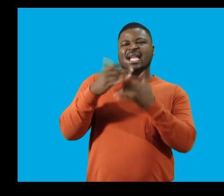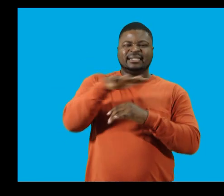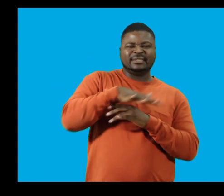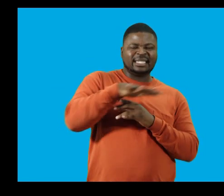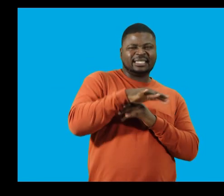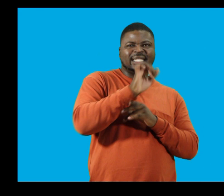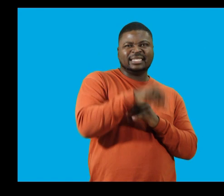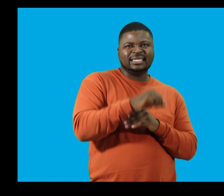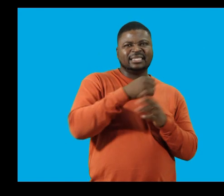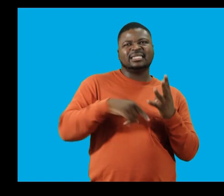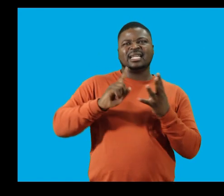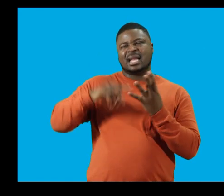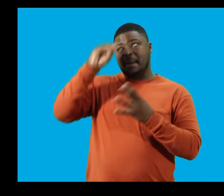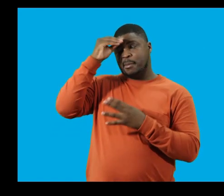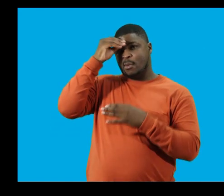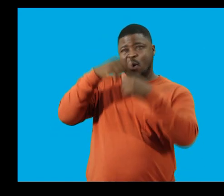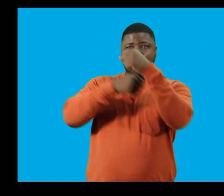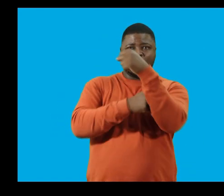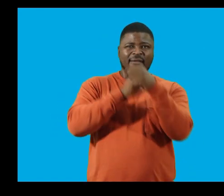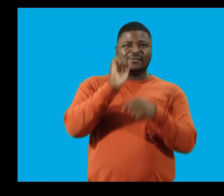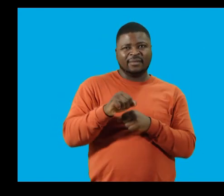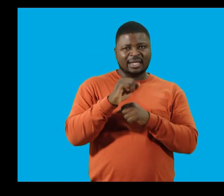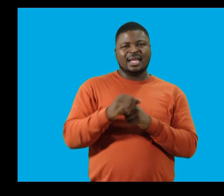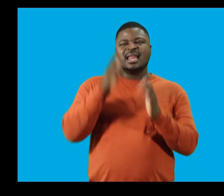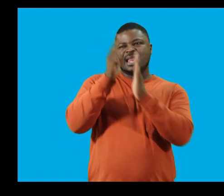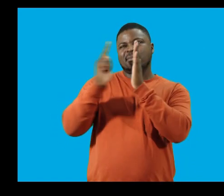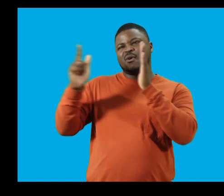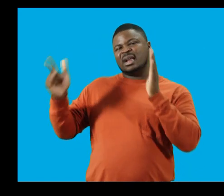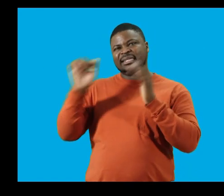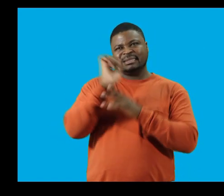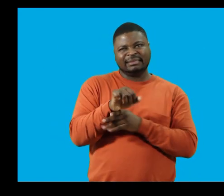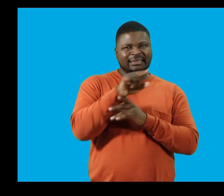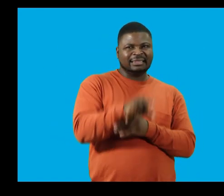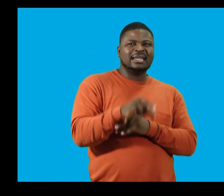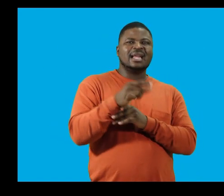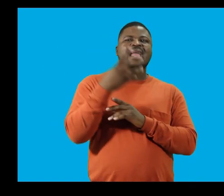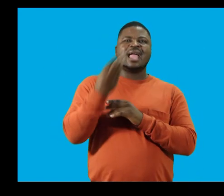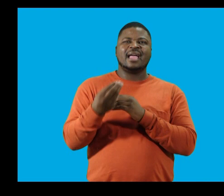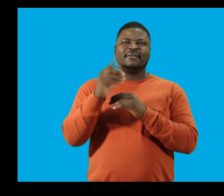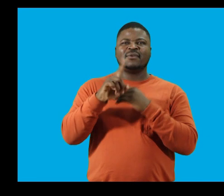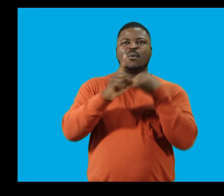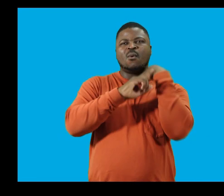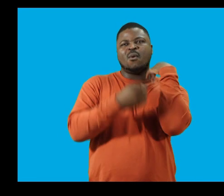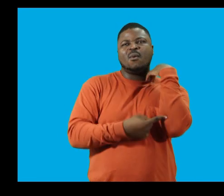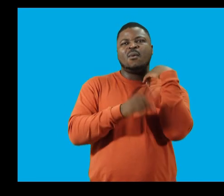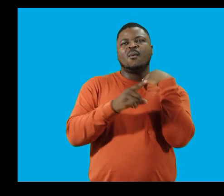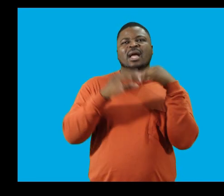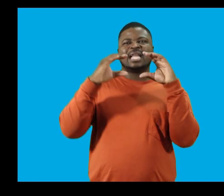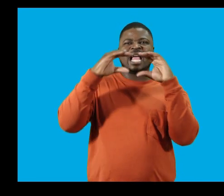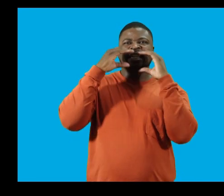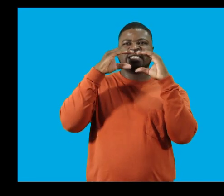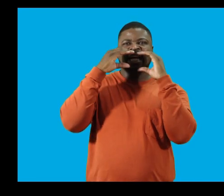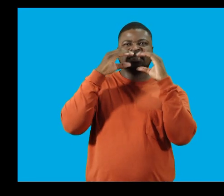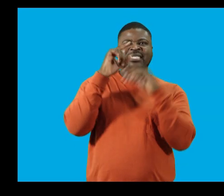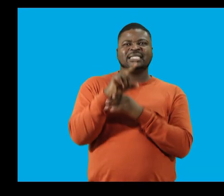one fire station, the police office, the library, and then we are left